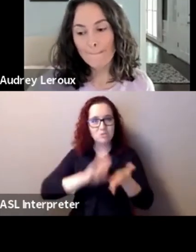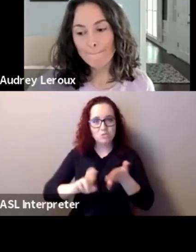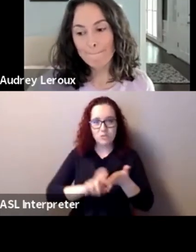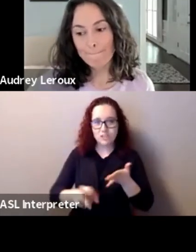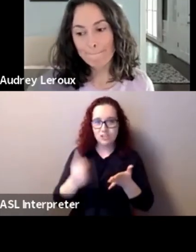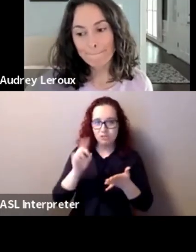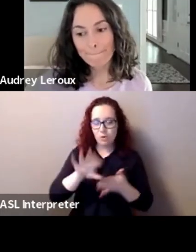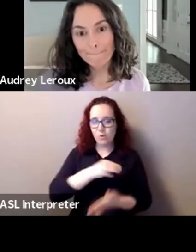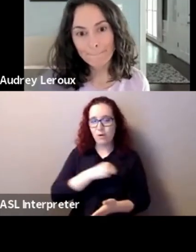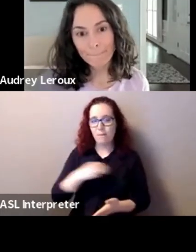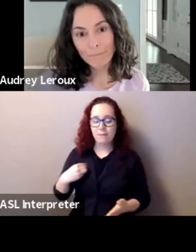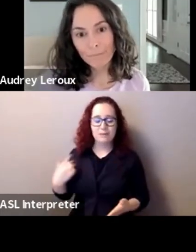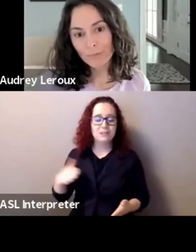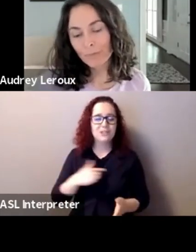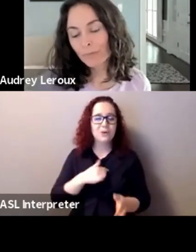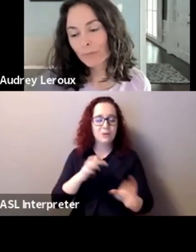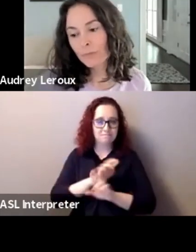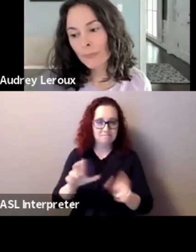here to help you with that.